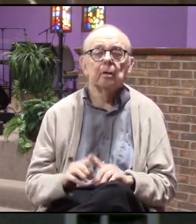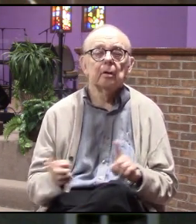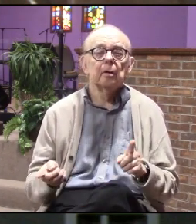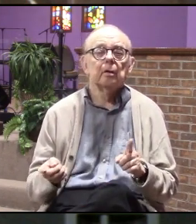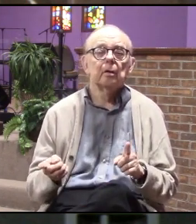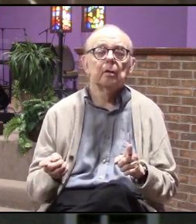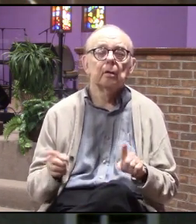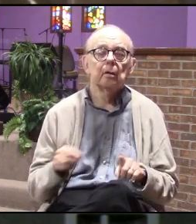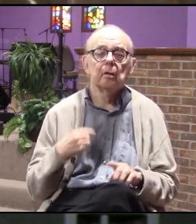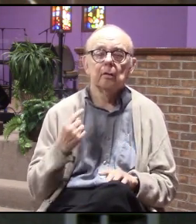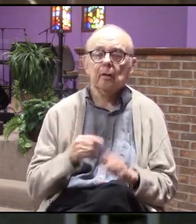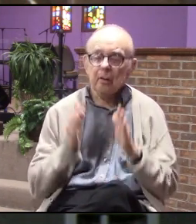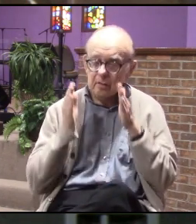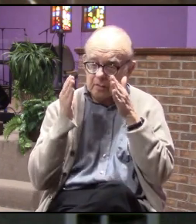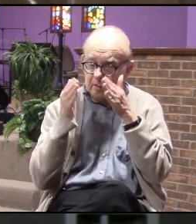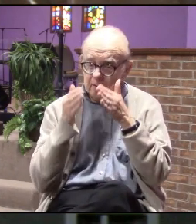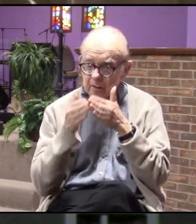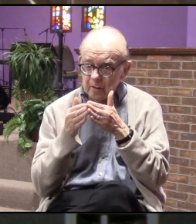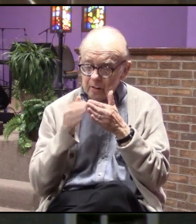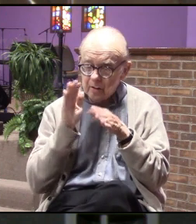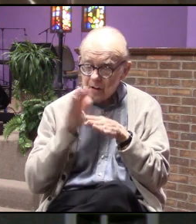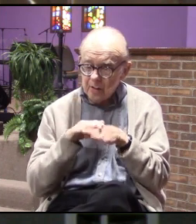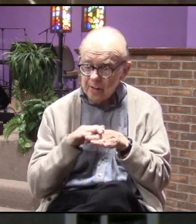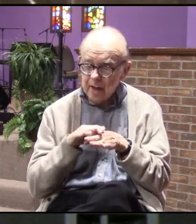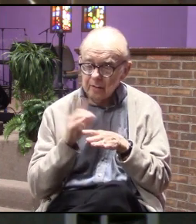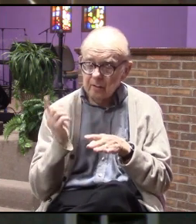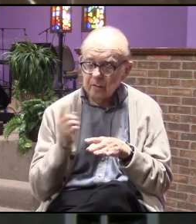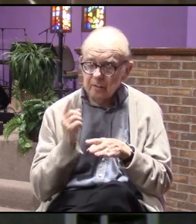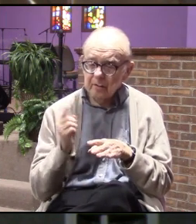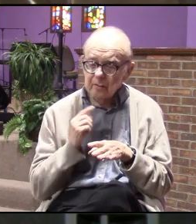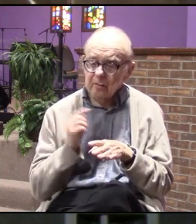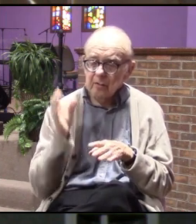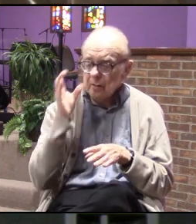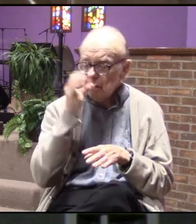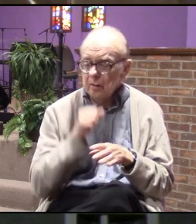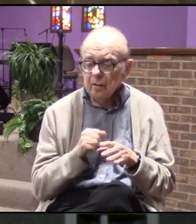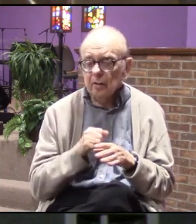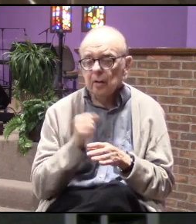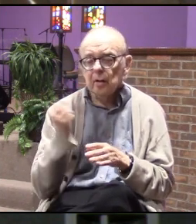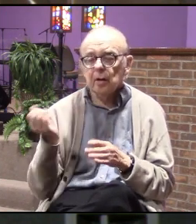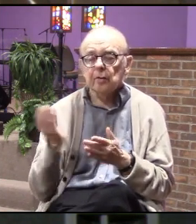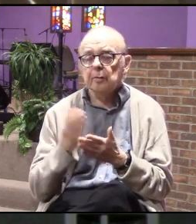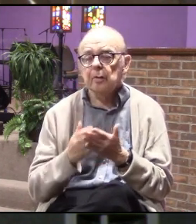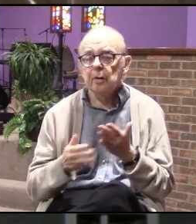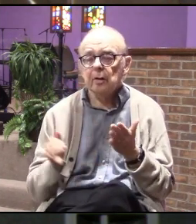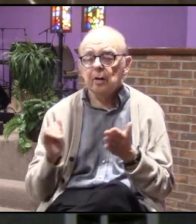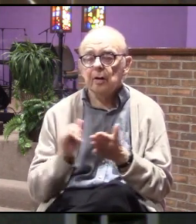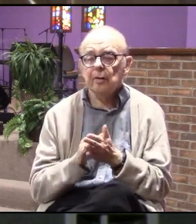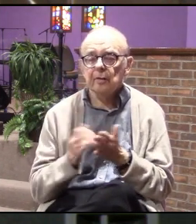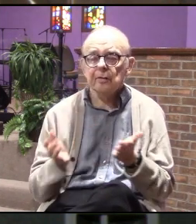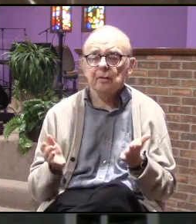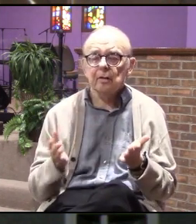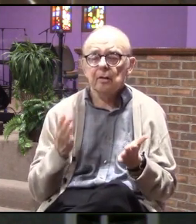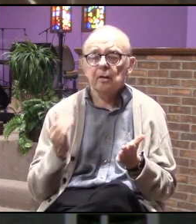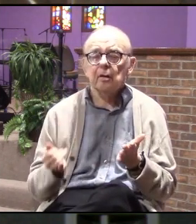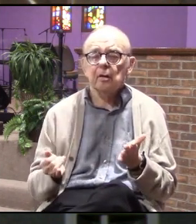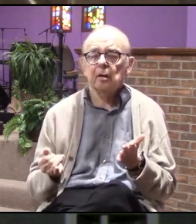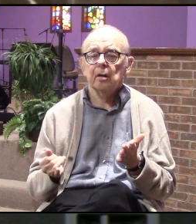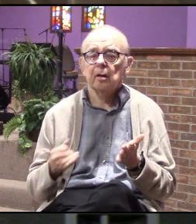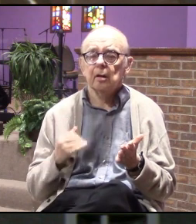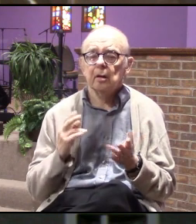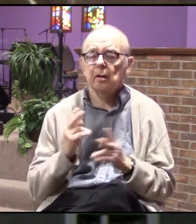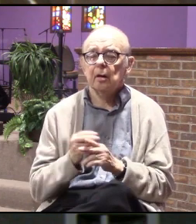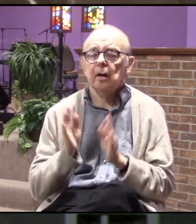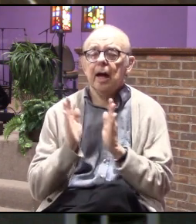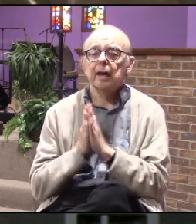But when we focus just on that, we're missing the other parts of this, because we